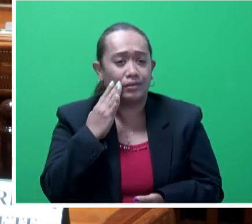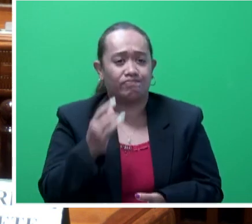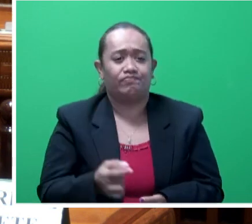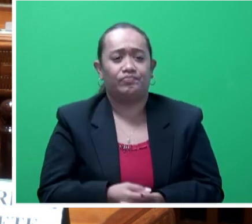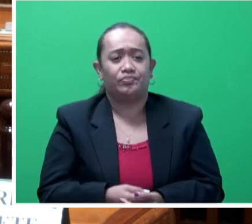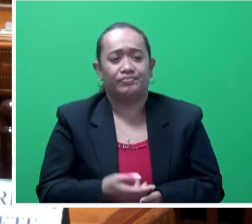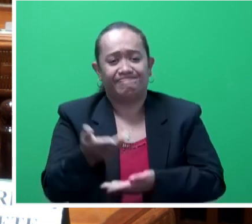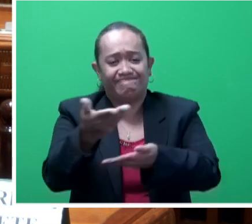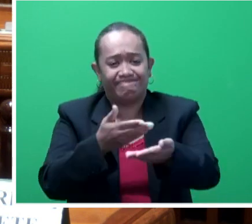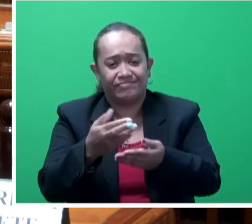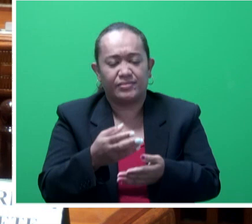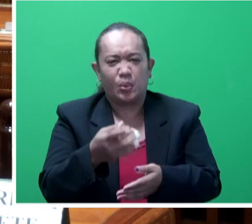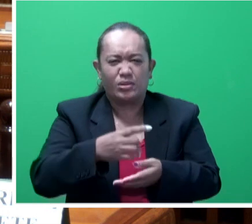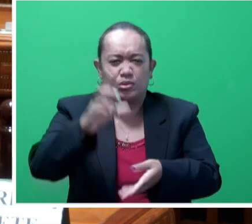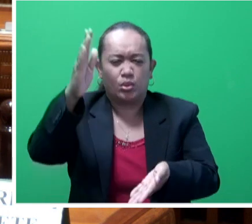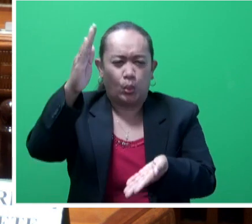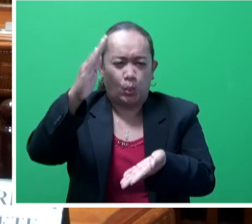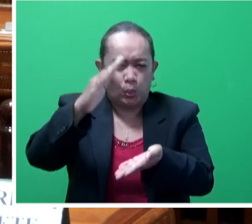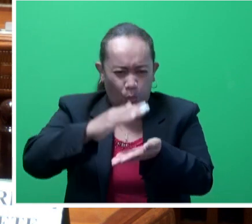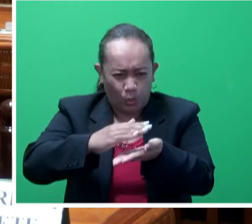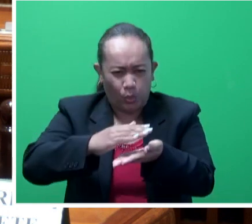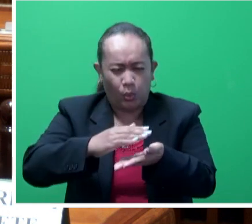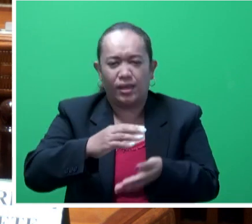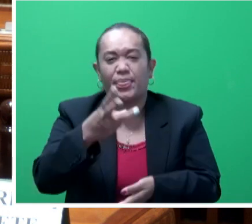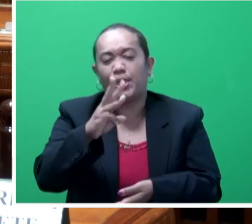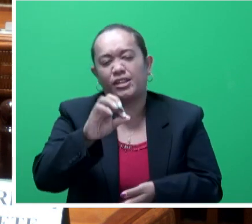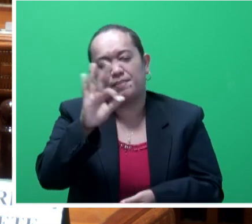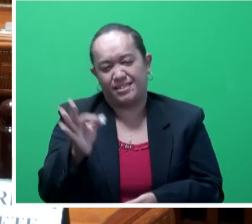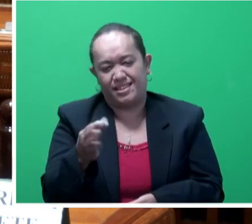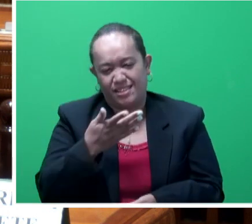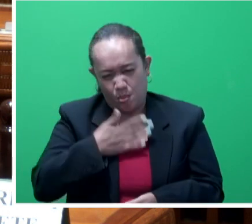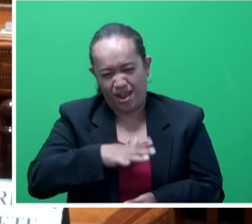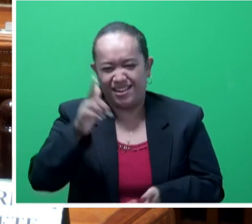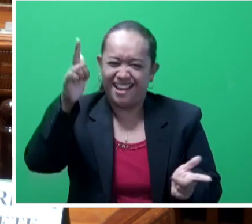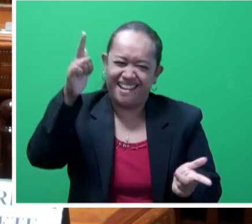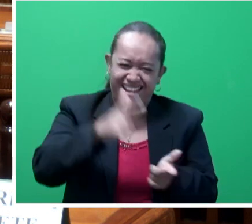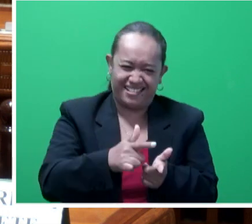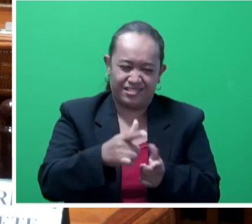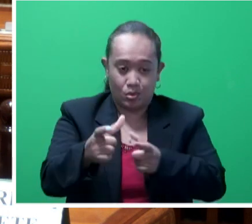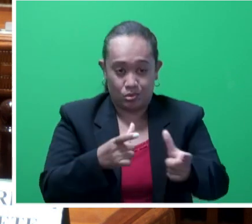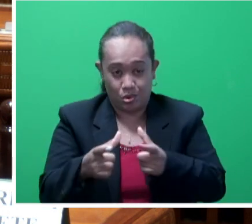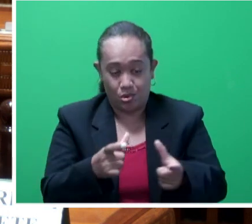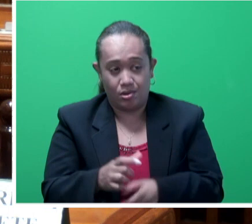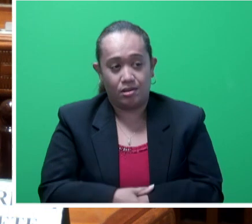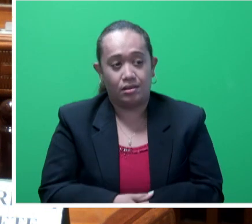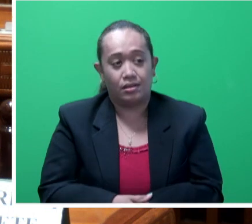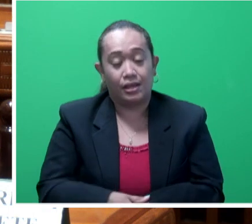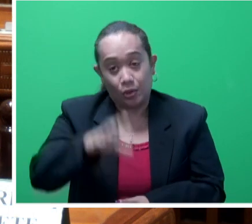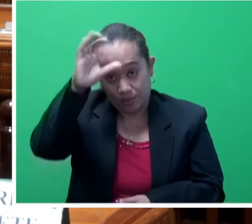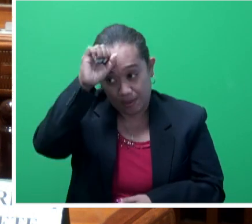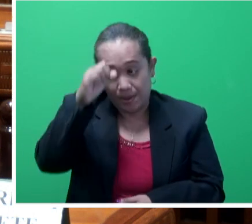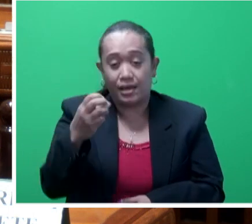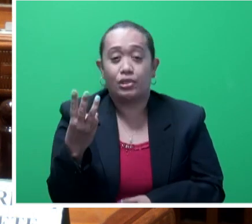by 30%. And of course, if I may go again to the 308, Mr. Speaker,